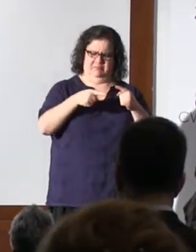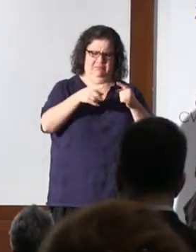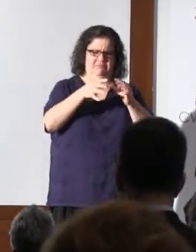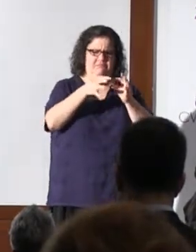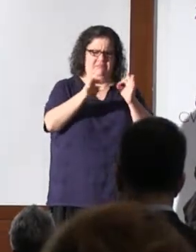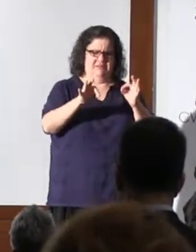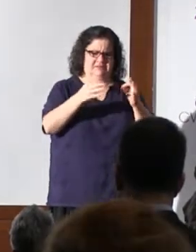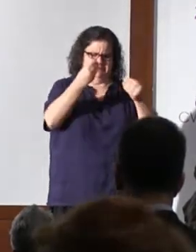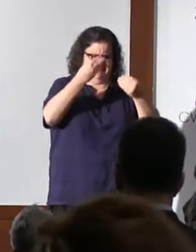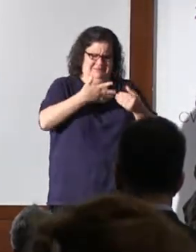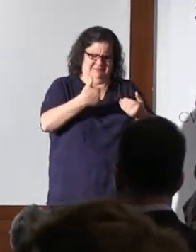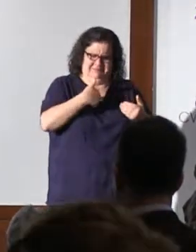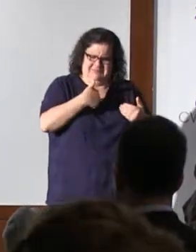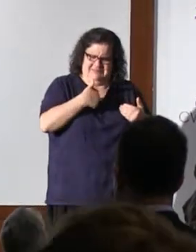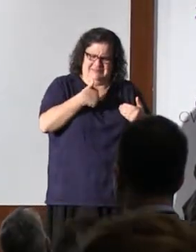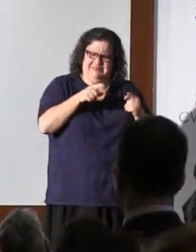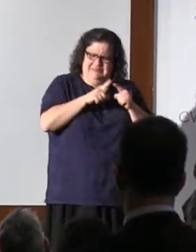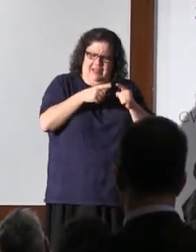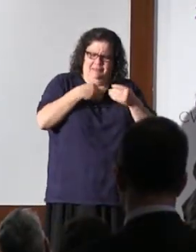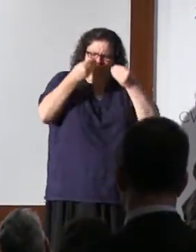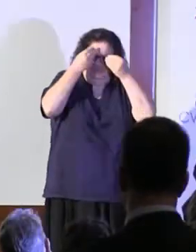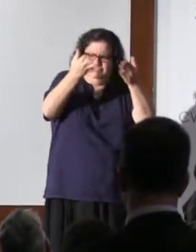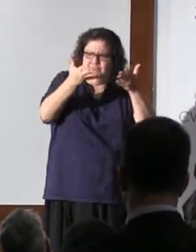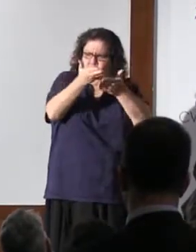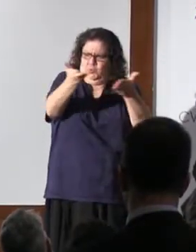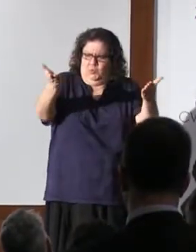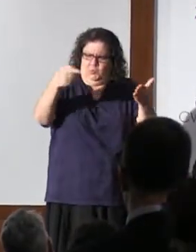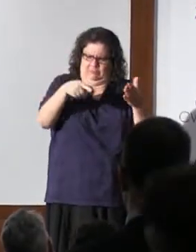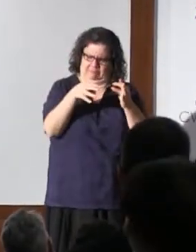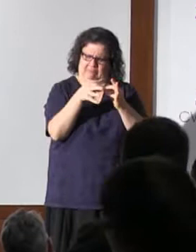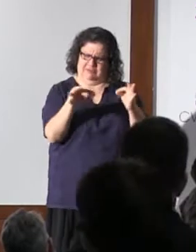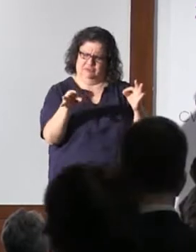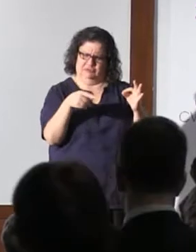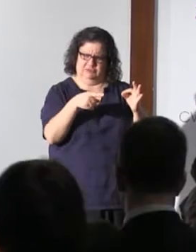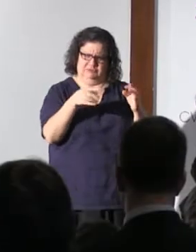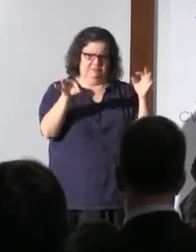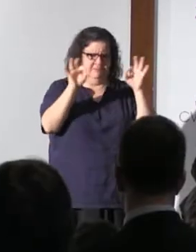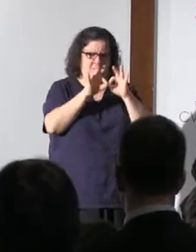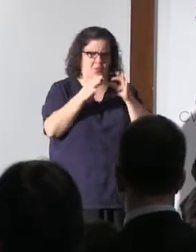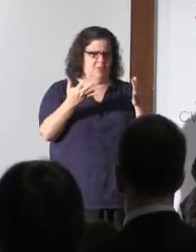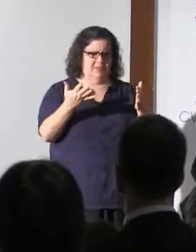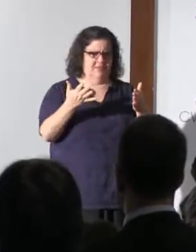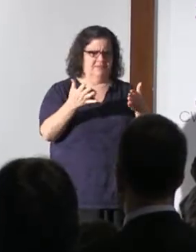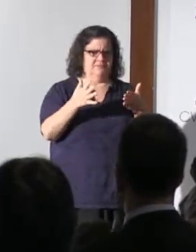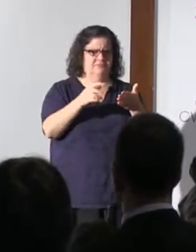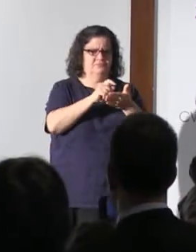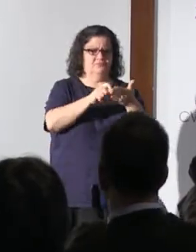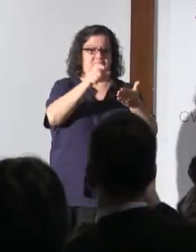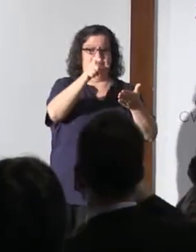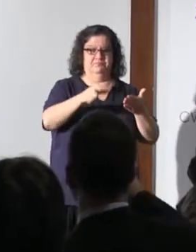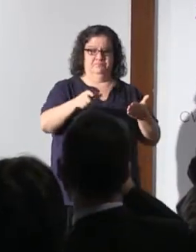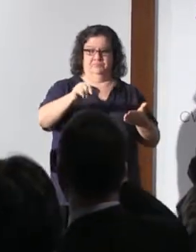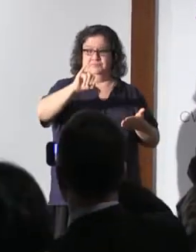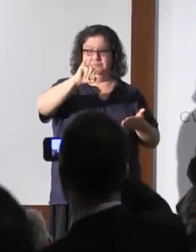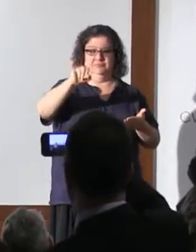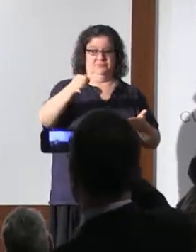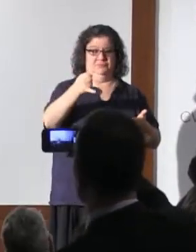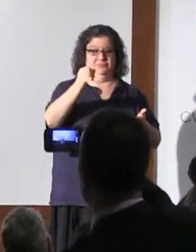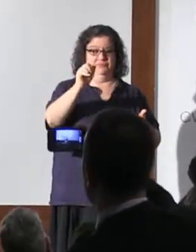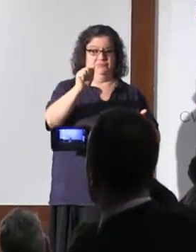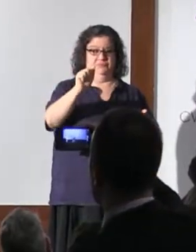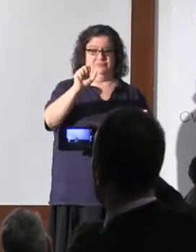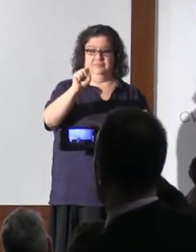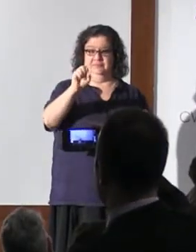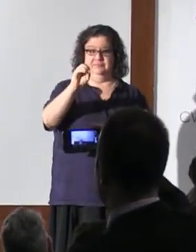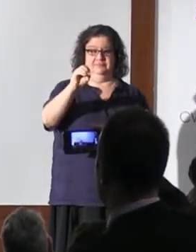it's originally written and performed by the singer Jason Mraz. It's called I Won't Give Up. I hope you enjoyed